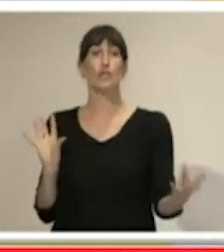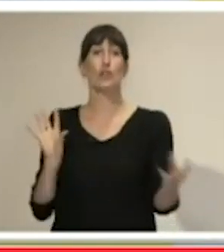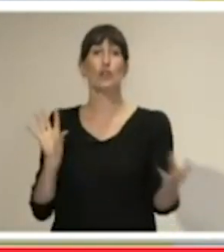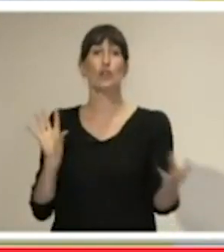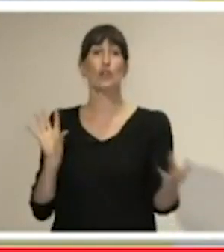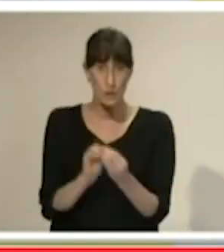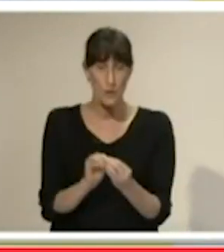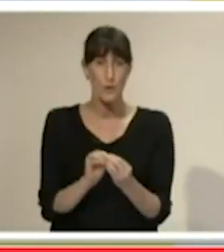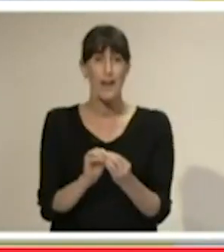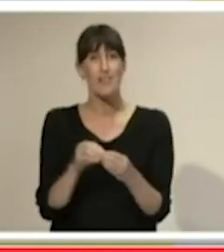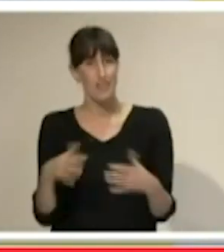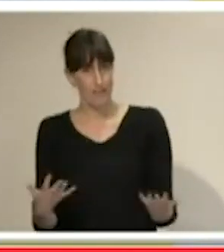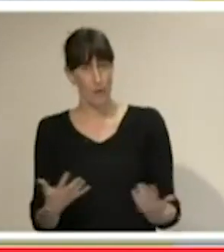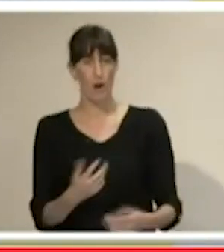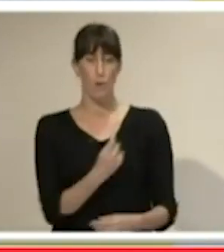probable cases is therefore